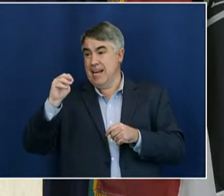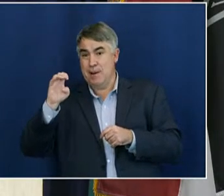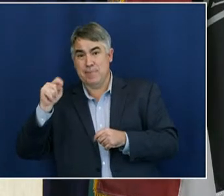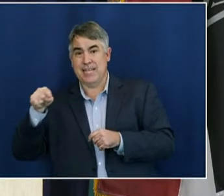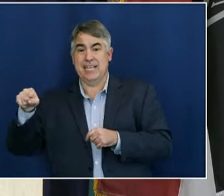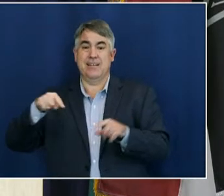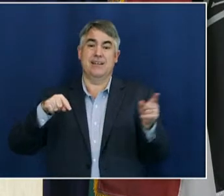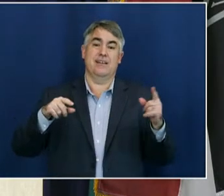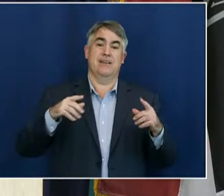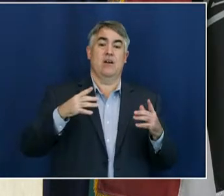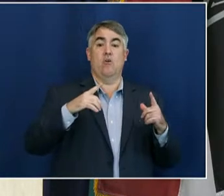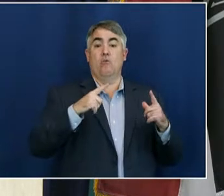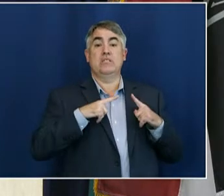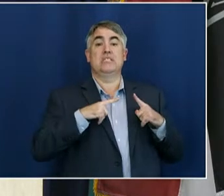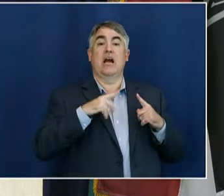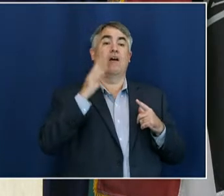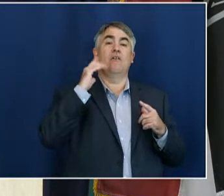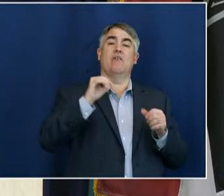pitch in.